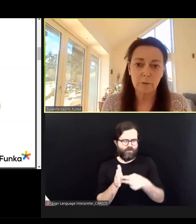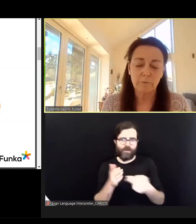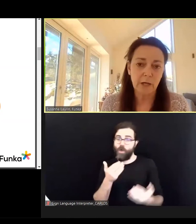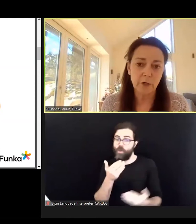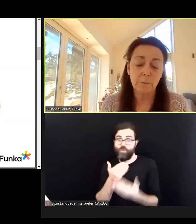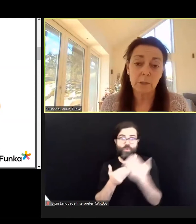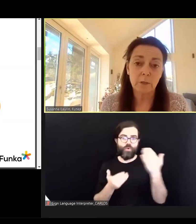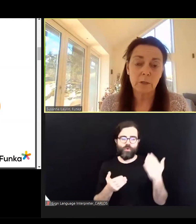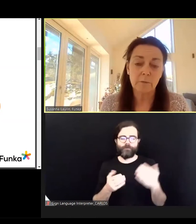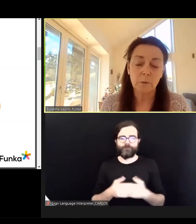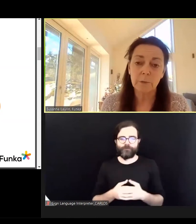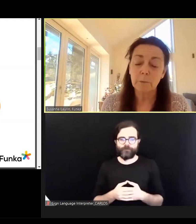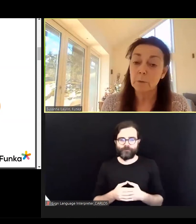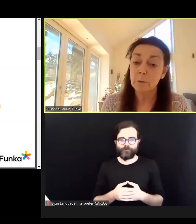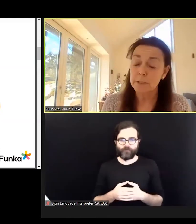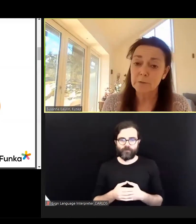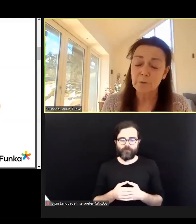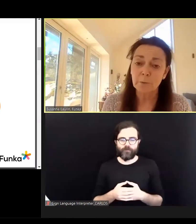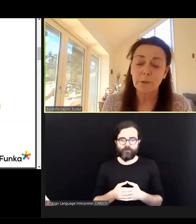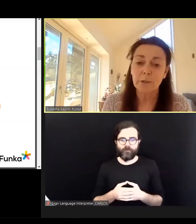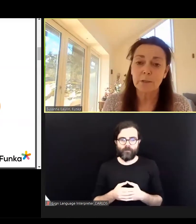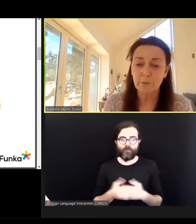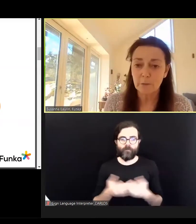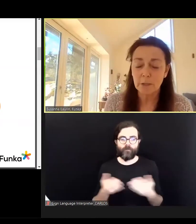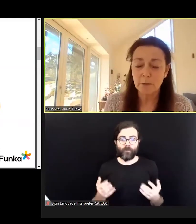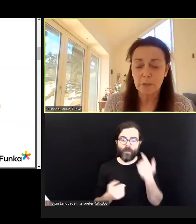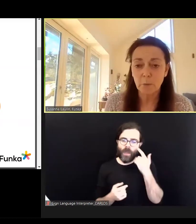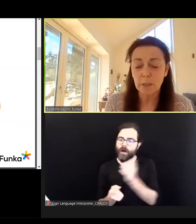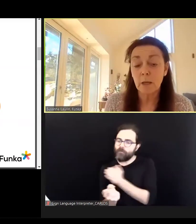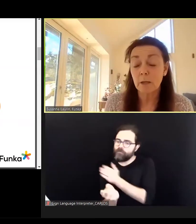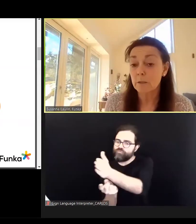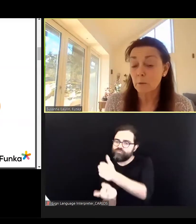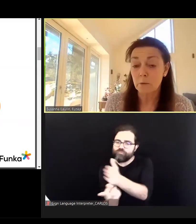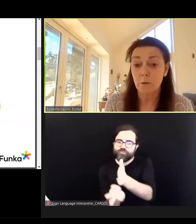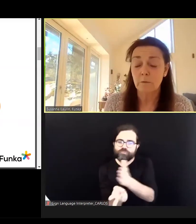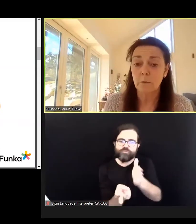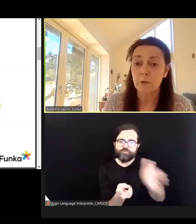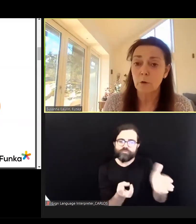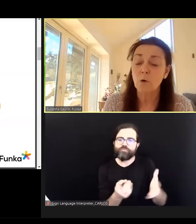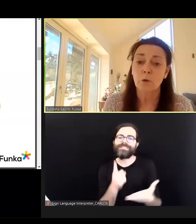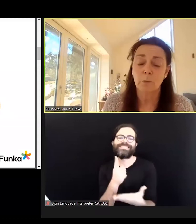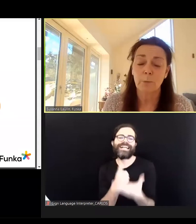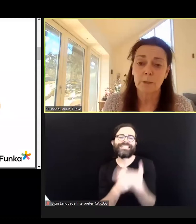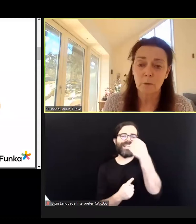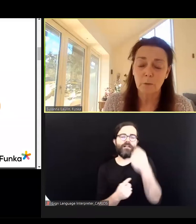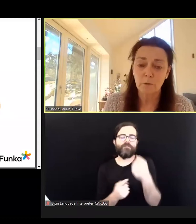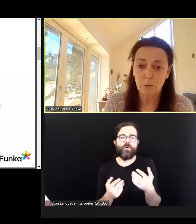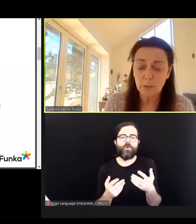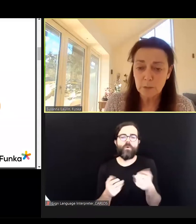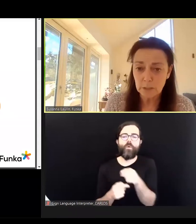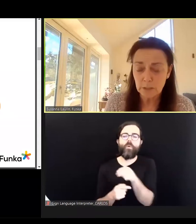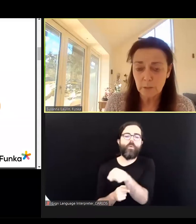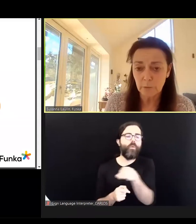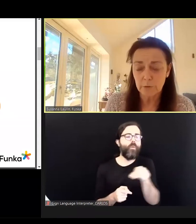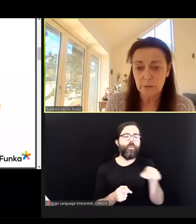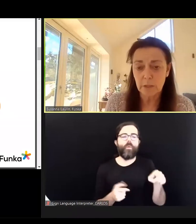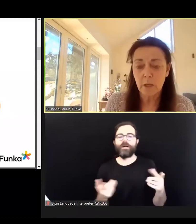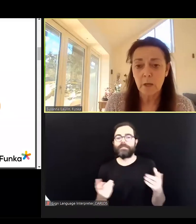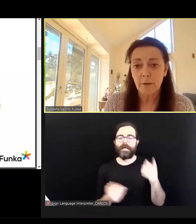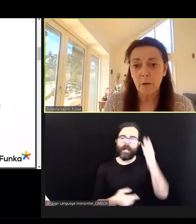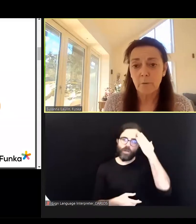CRPD, the United Nations Convention of the Rights of People with Disabilities. So that is kind of the well, you could call it